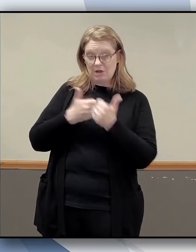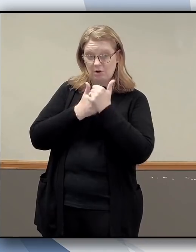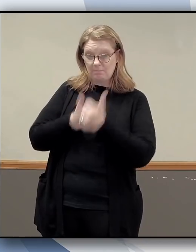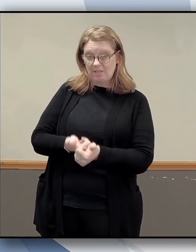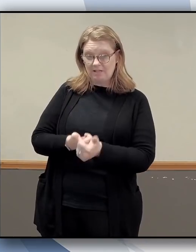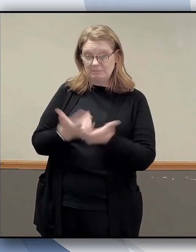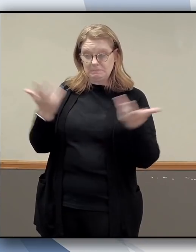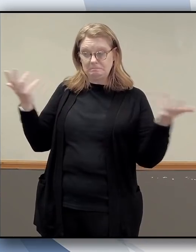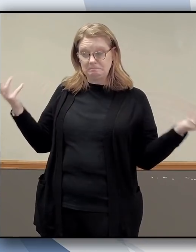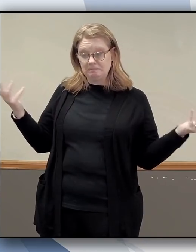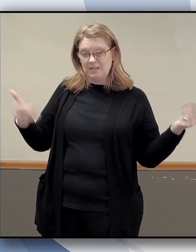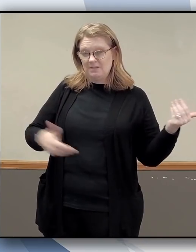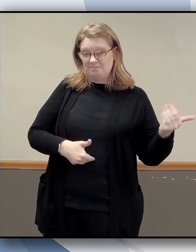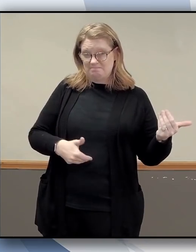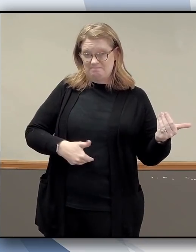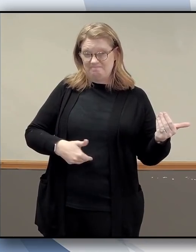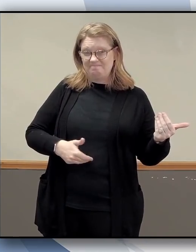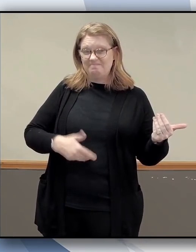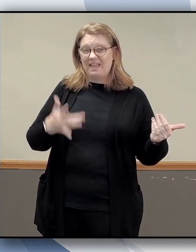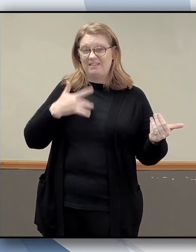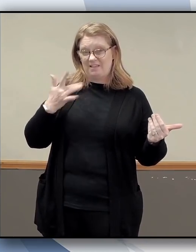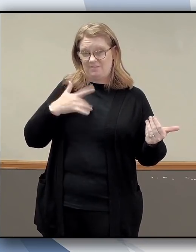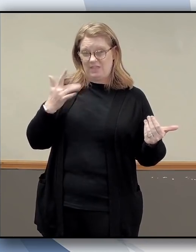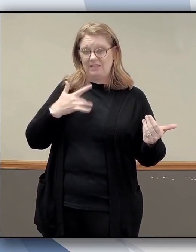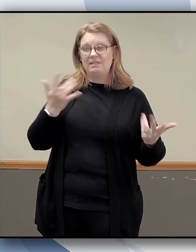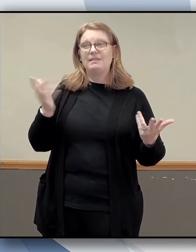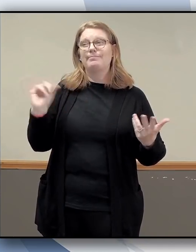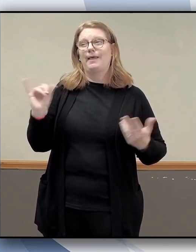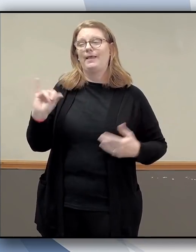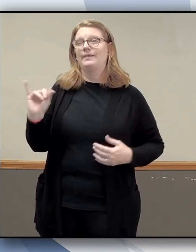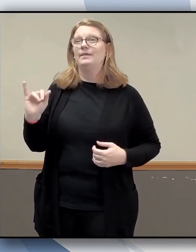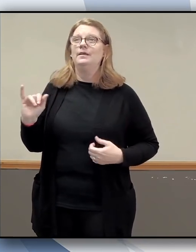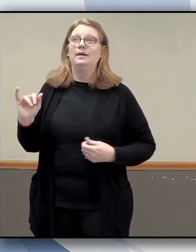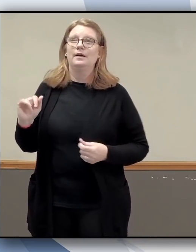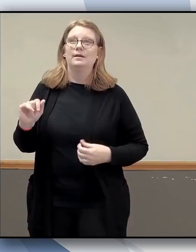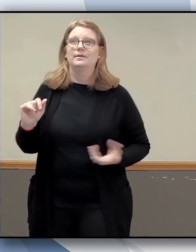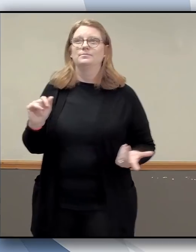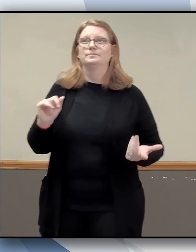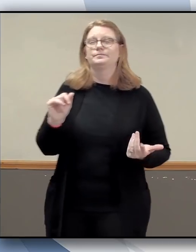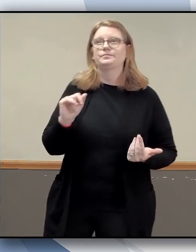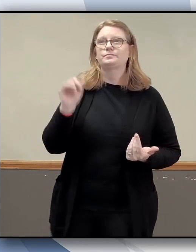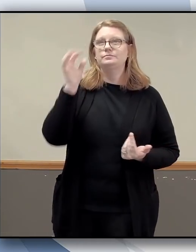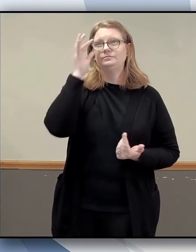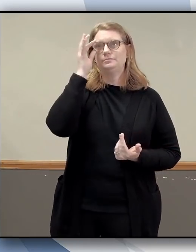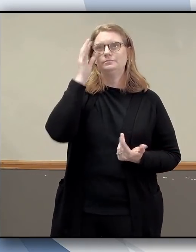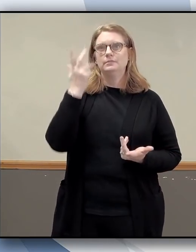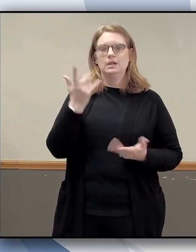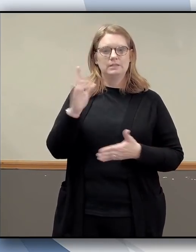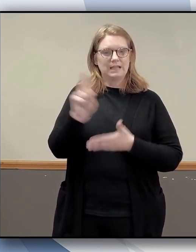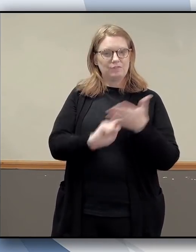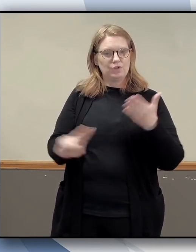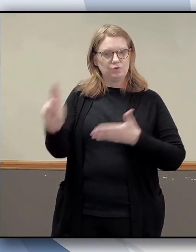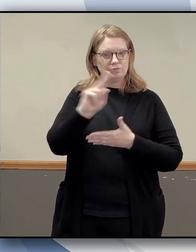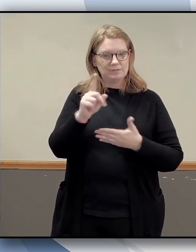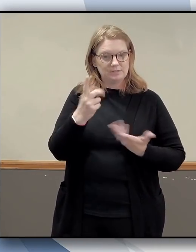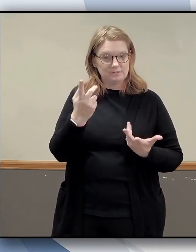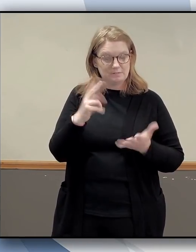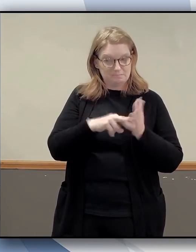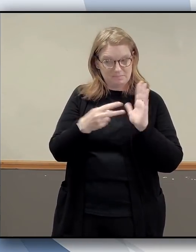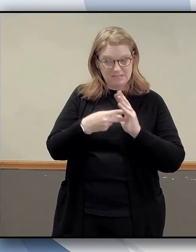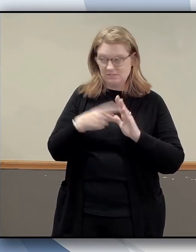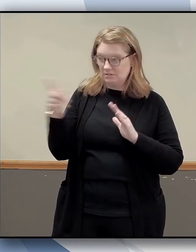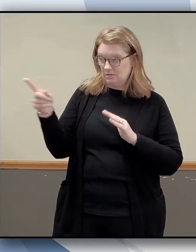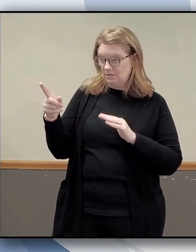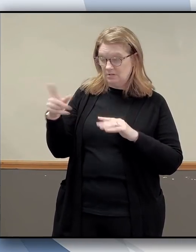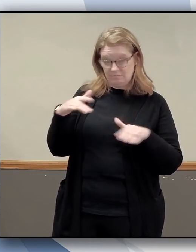my intuition is that the closer they are, like if there's a university says you can't get into this building to